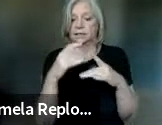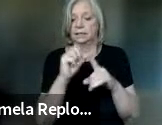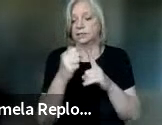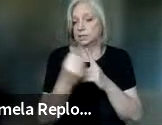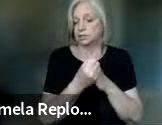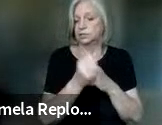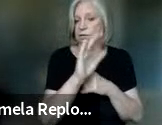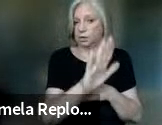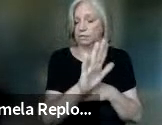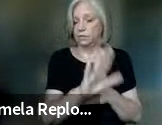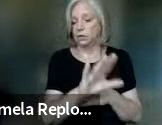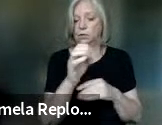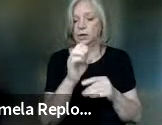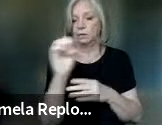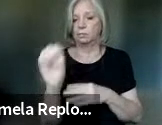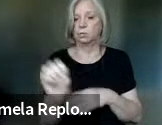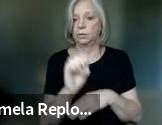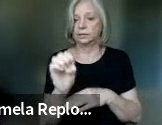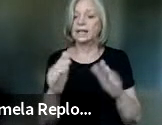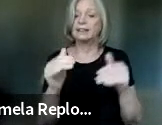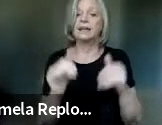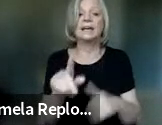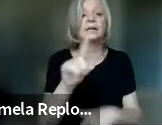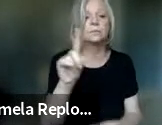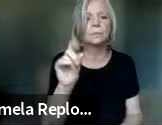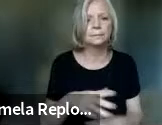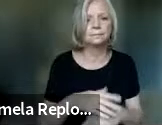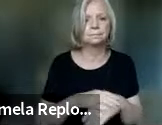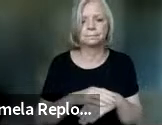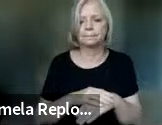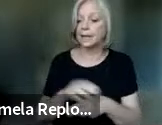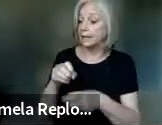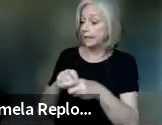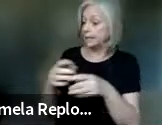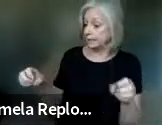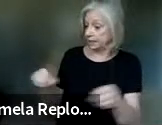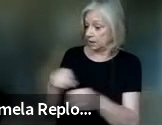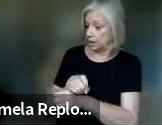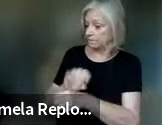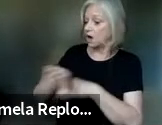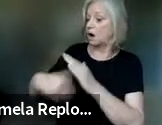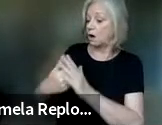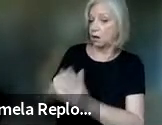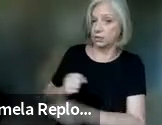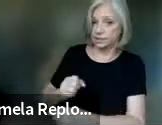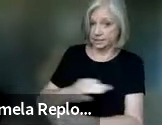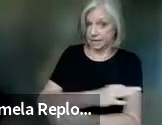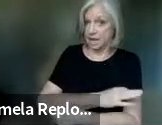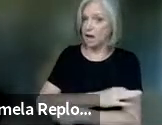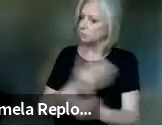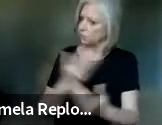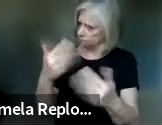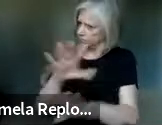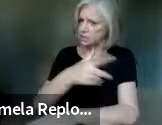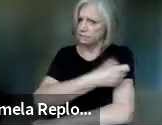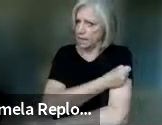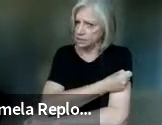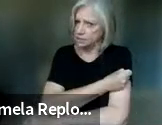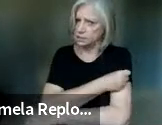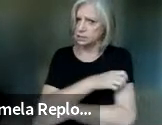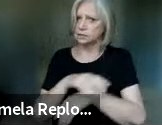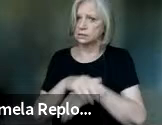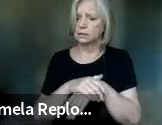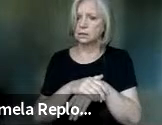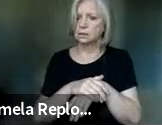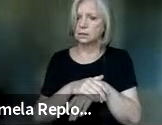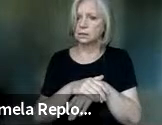Great. And then you see our next question. In an office setting where all staff present are vaccinated, how should we handle visitors such as